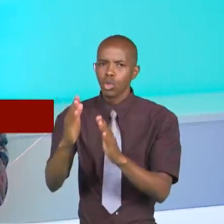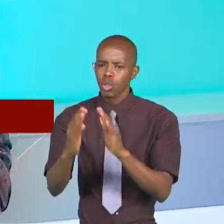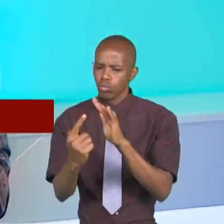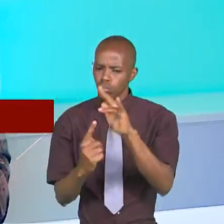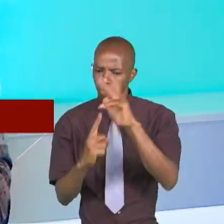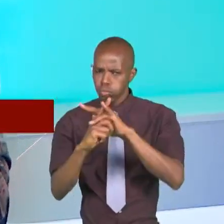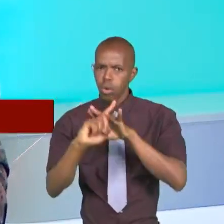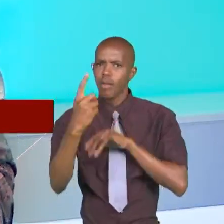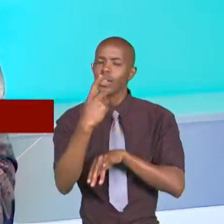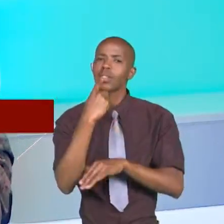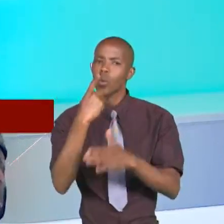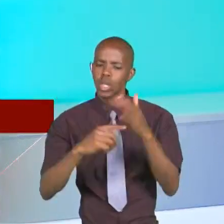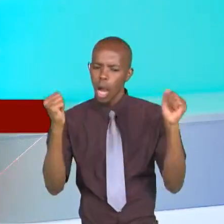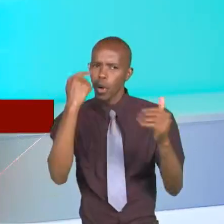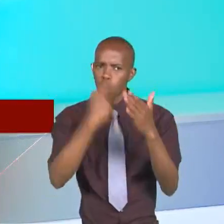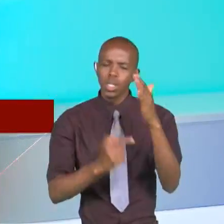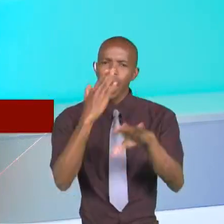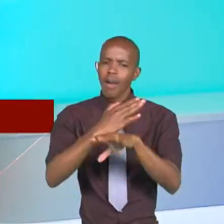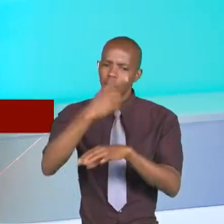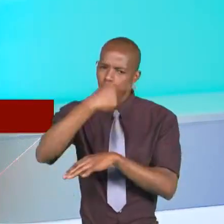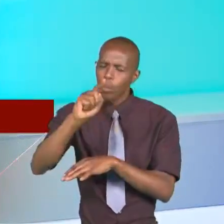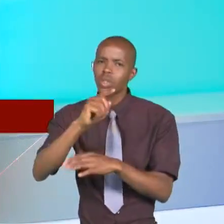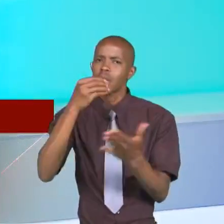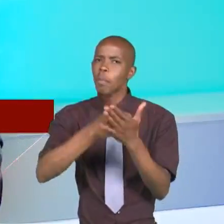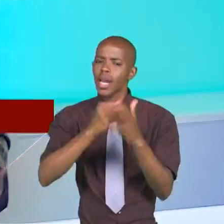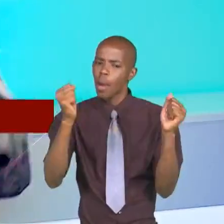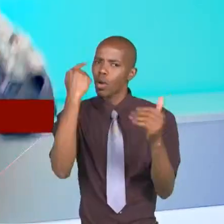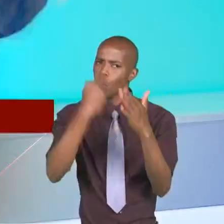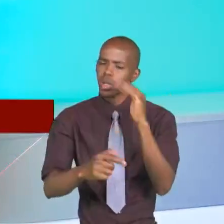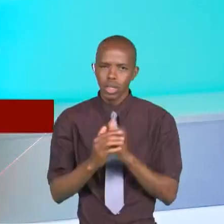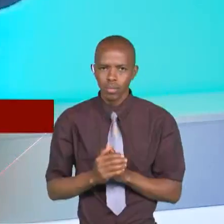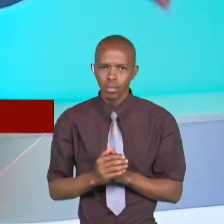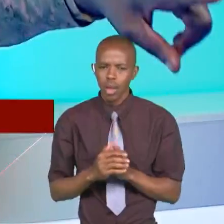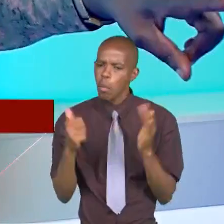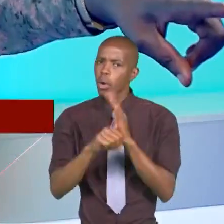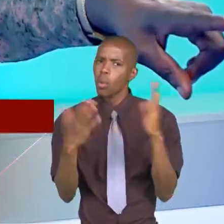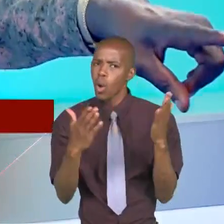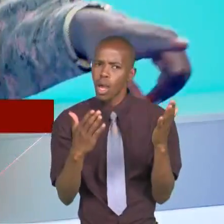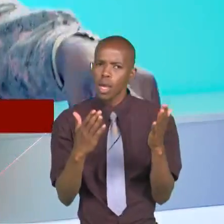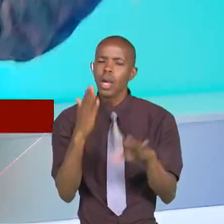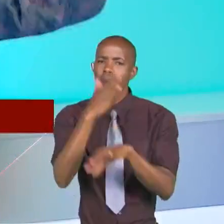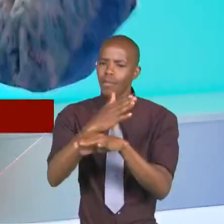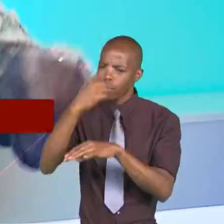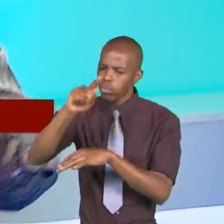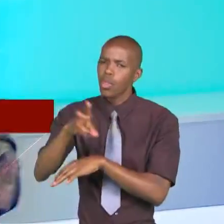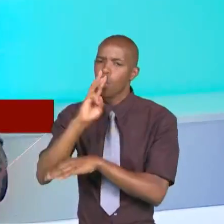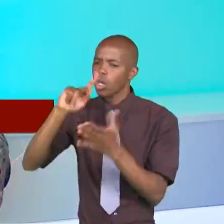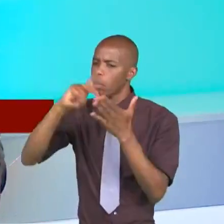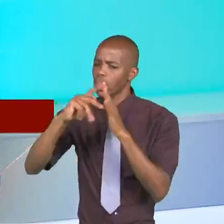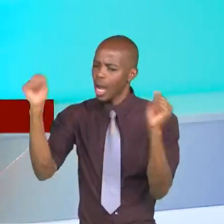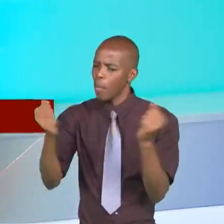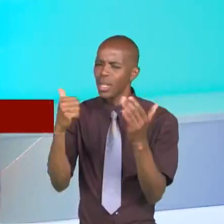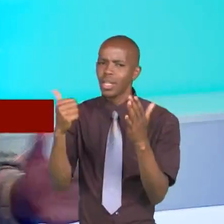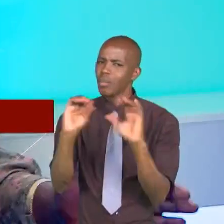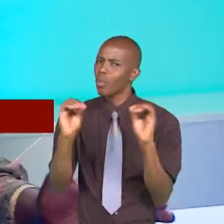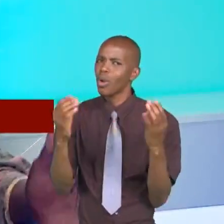and say, what happened after we approved this road? Yeah. It's not happening. What happened after we approved this water project? It's not happening. But the guys